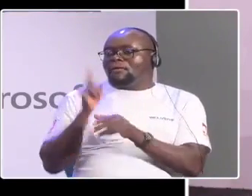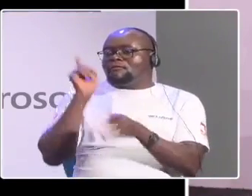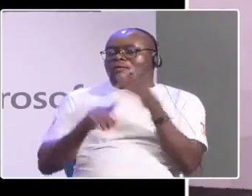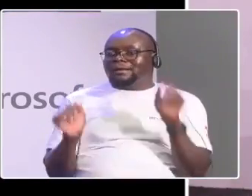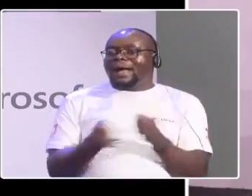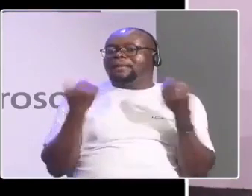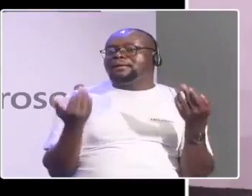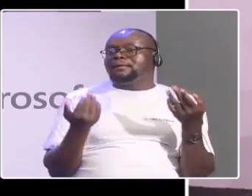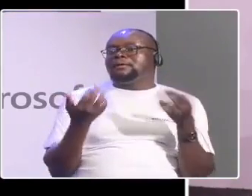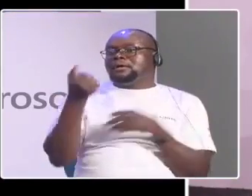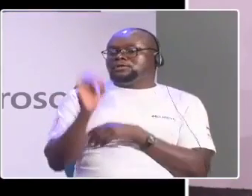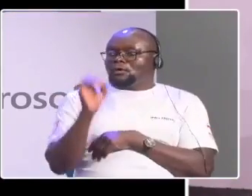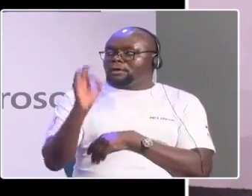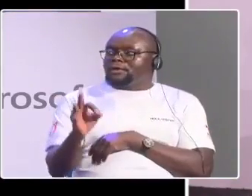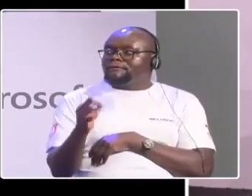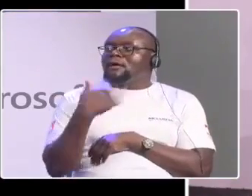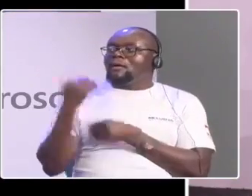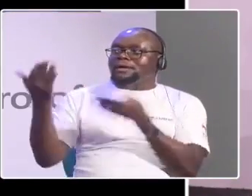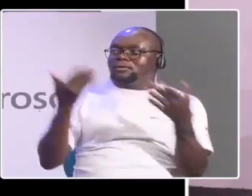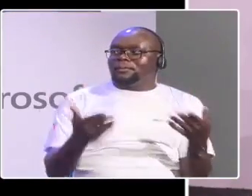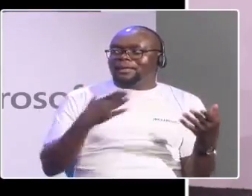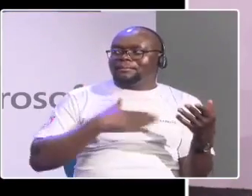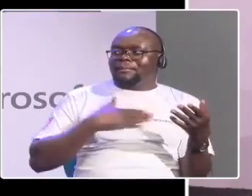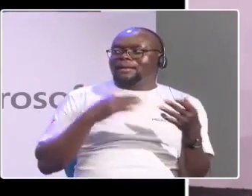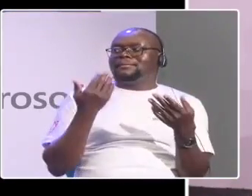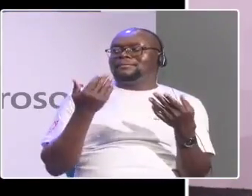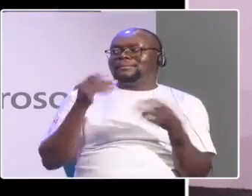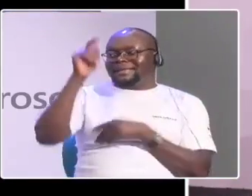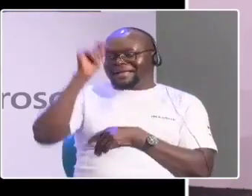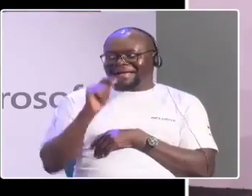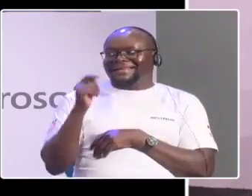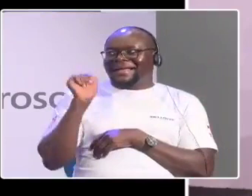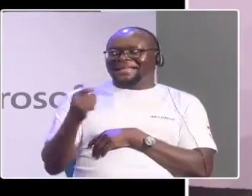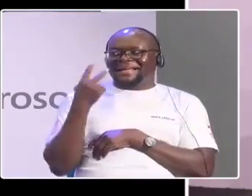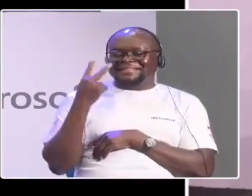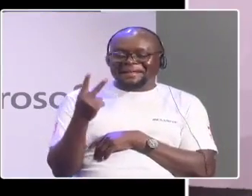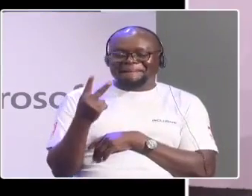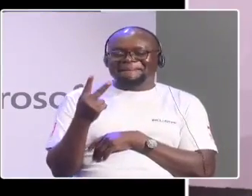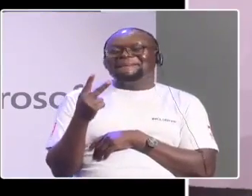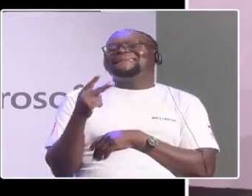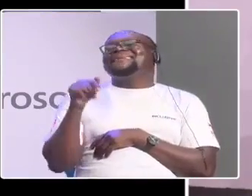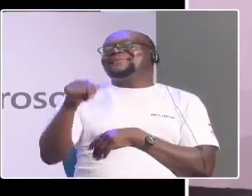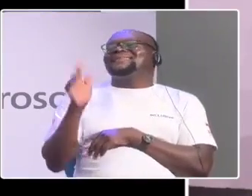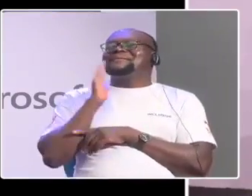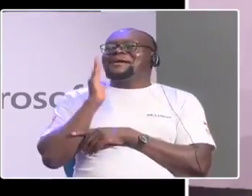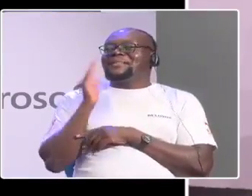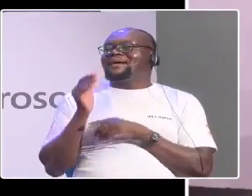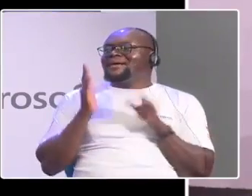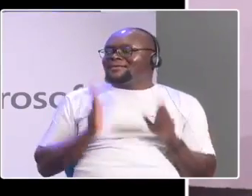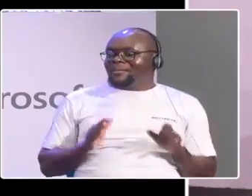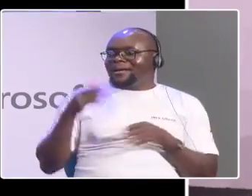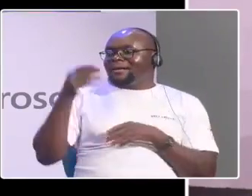happening. And so if I were to put on my prediction hat, I could sort of see this hybrid model of human and